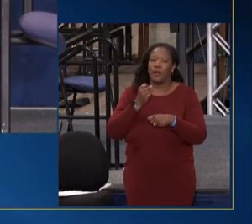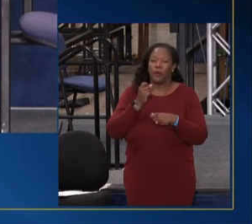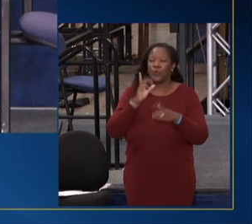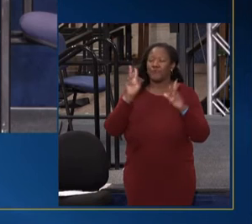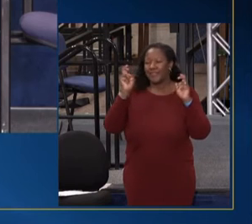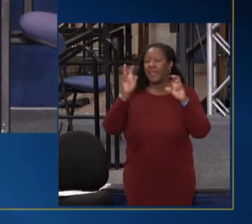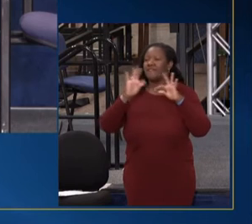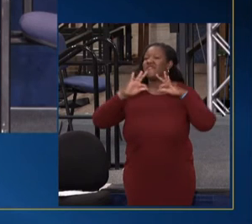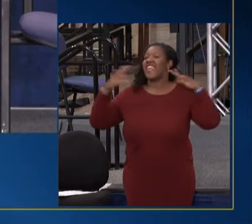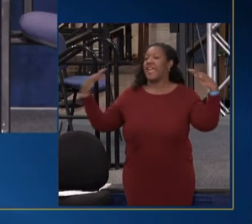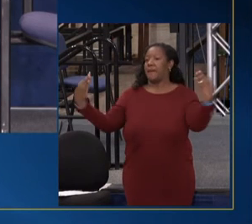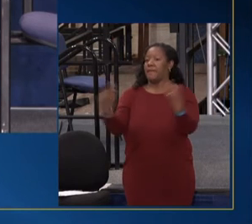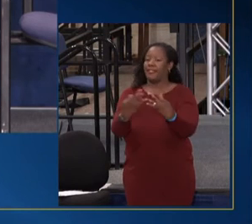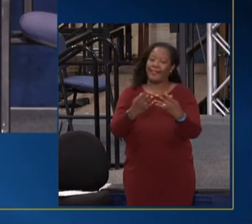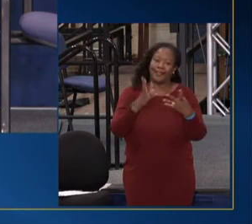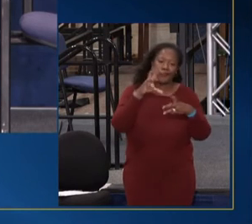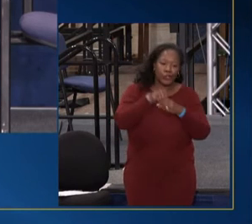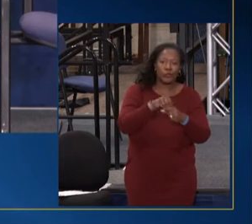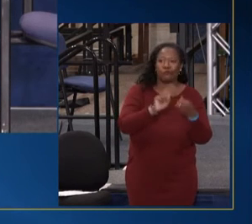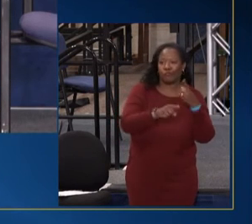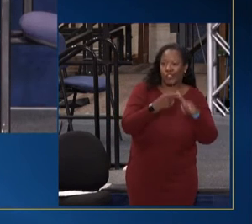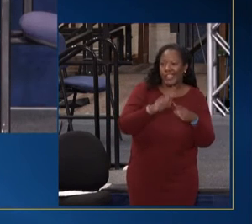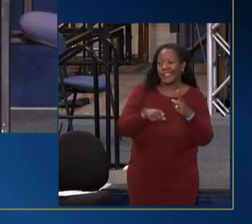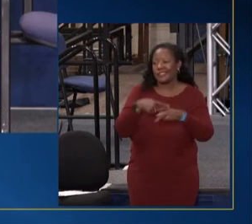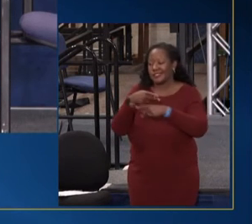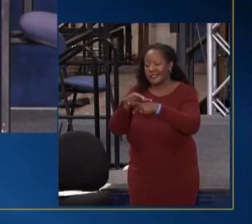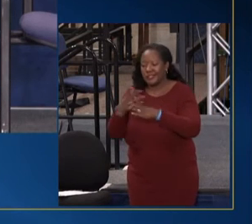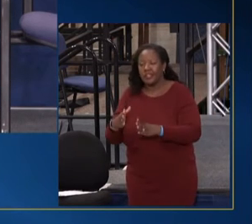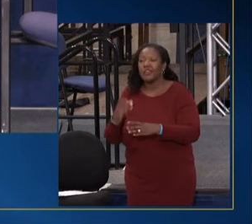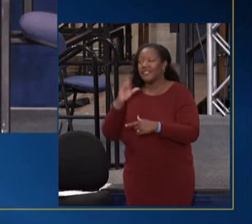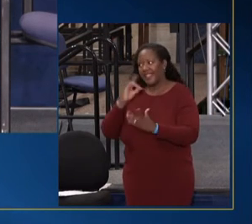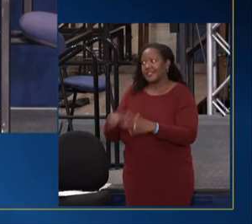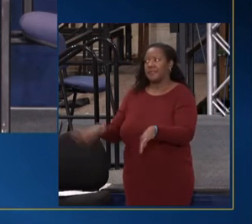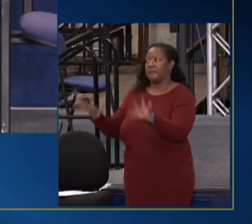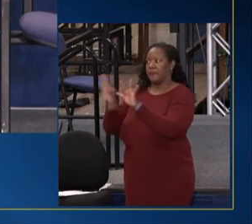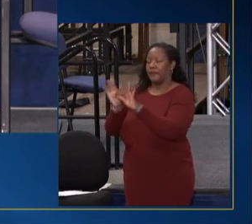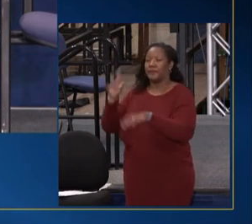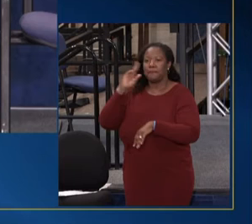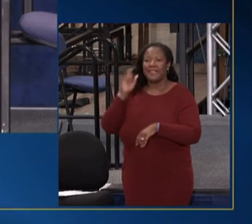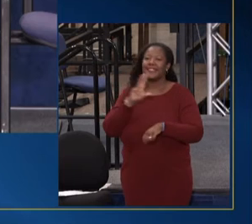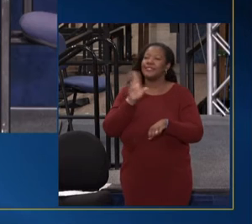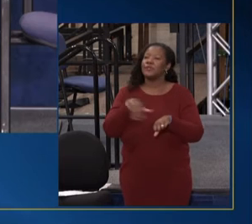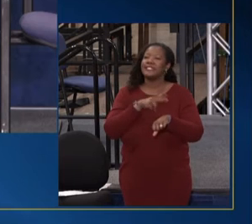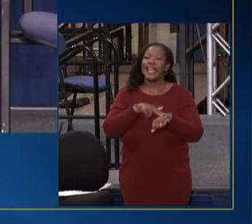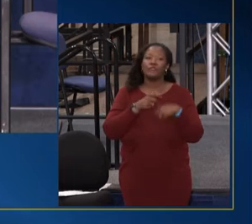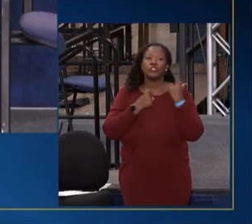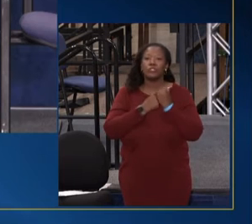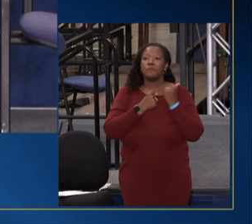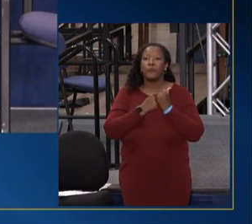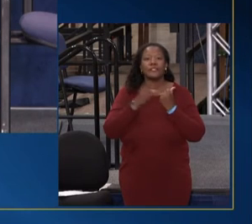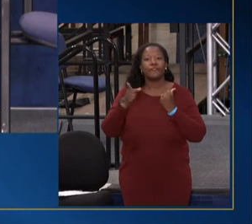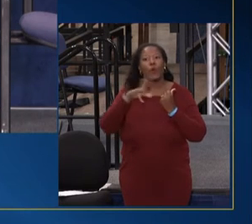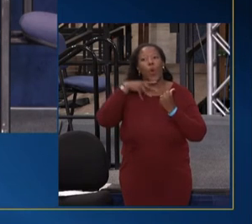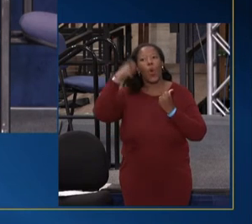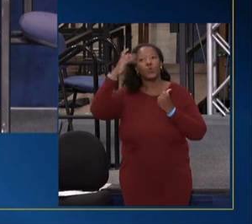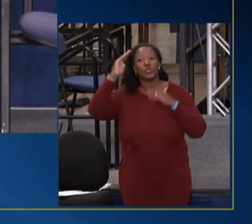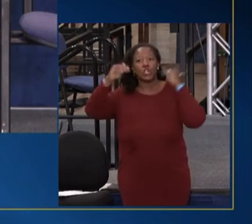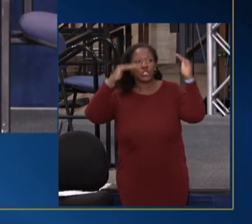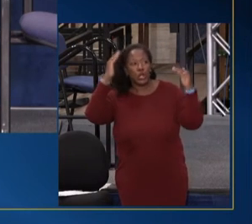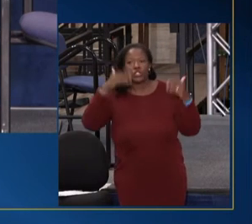broader sense or care is really, really important, because those natural supports that sometimes exist for older adults and keep